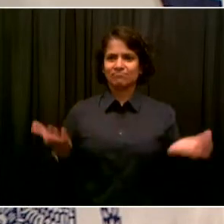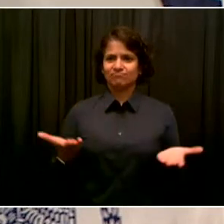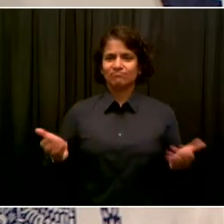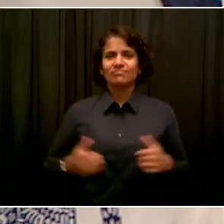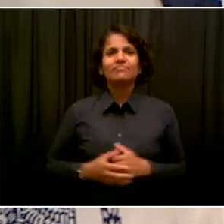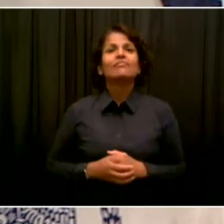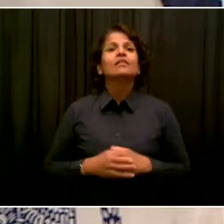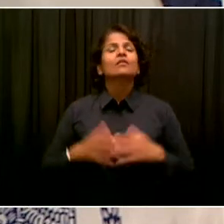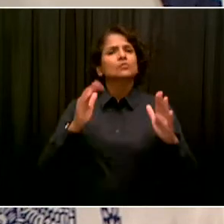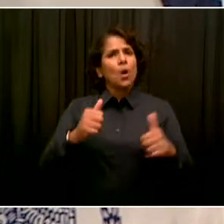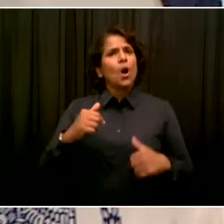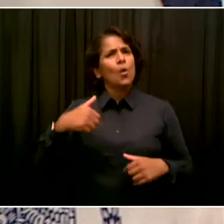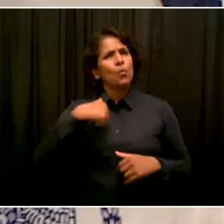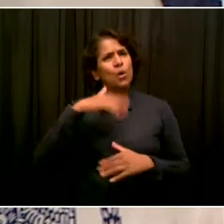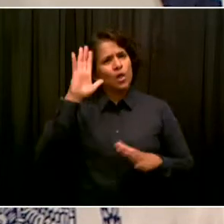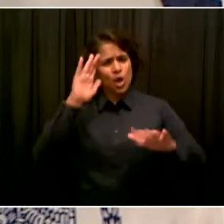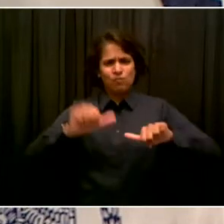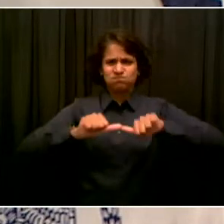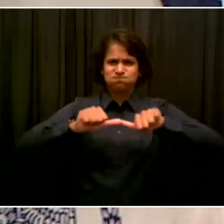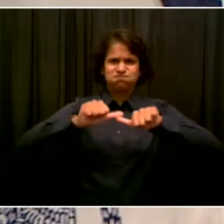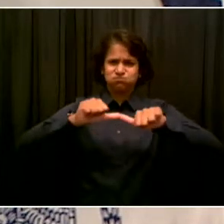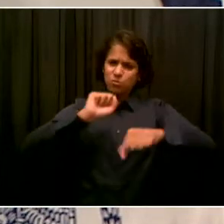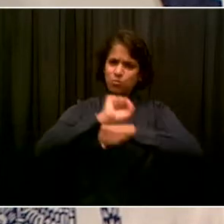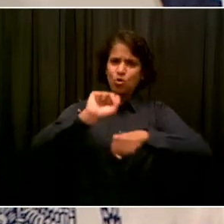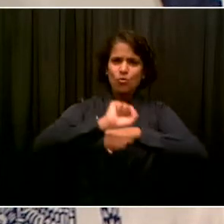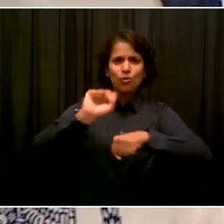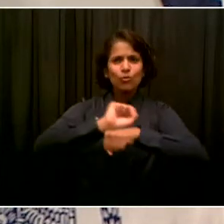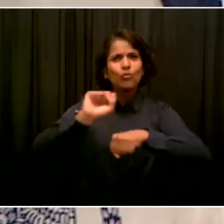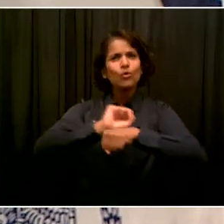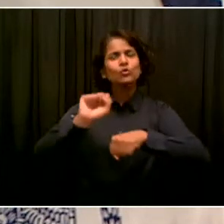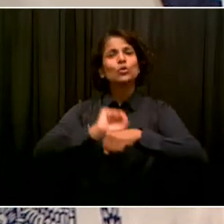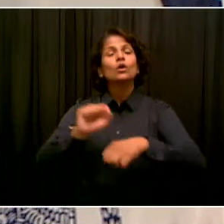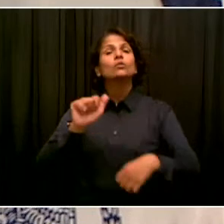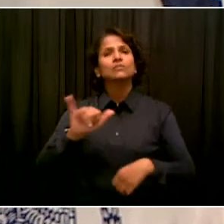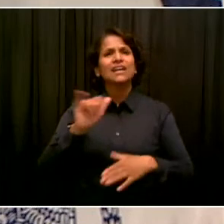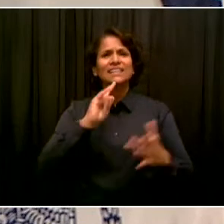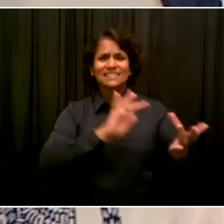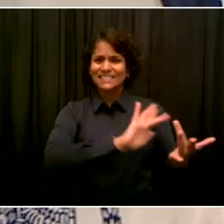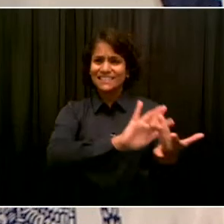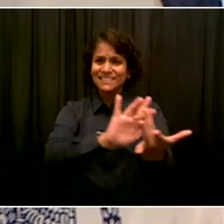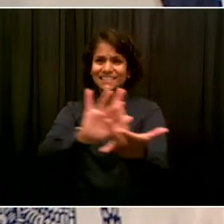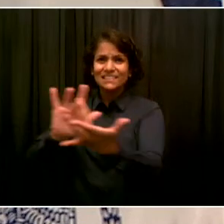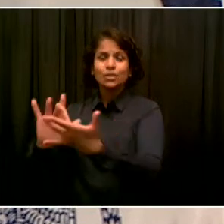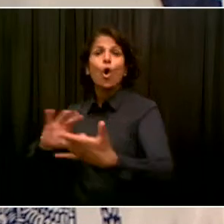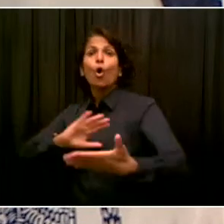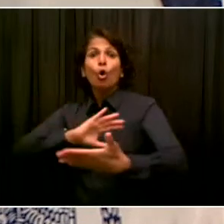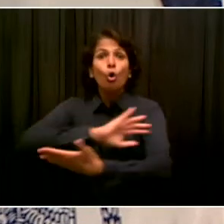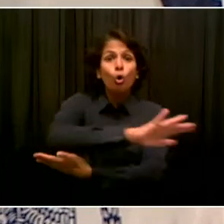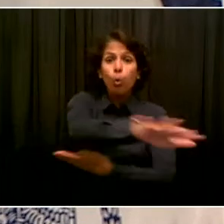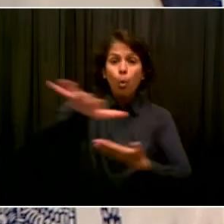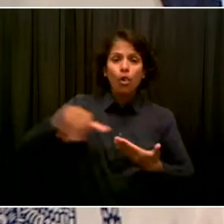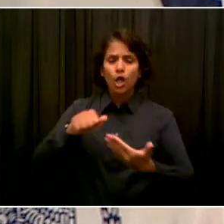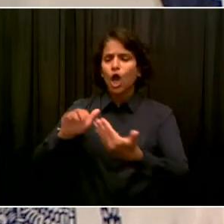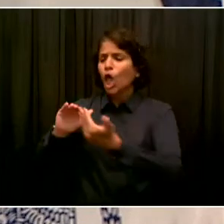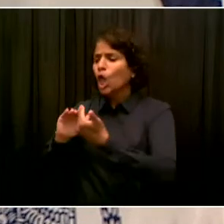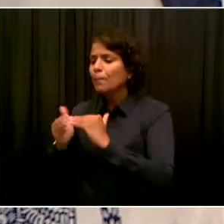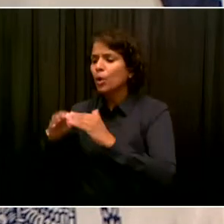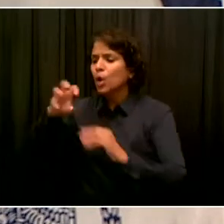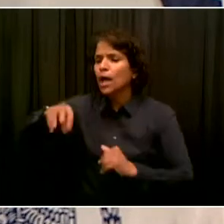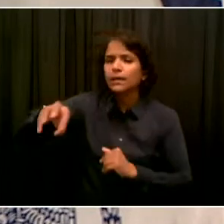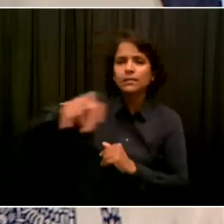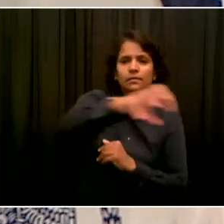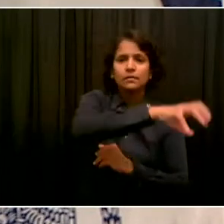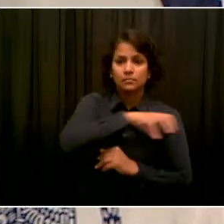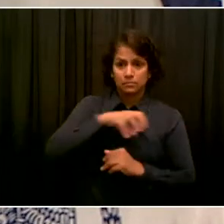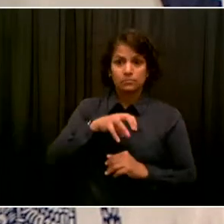community. And one thing that's really exciting is to see the positive impact that vaccination is having